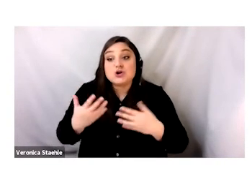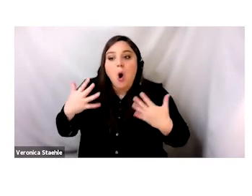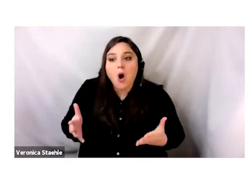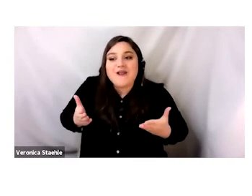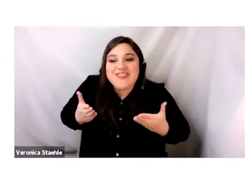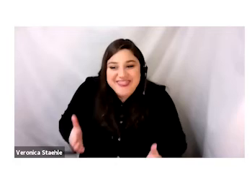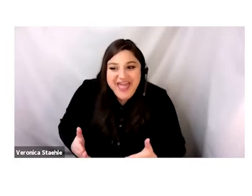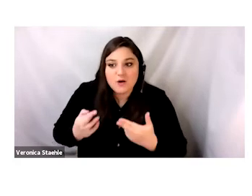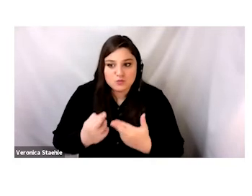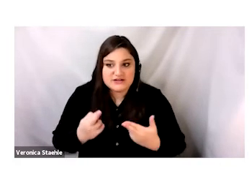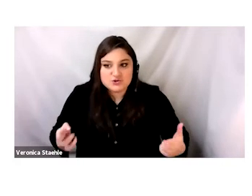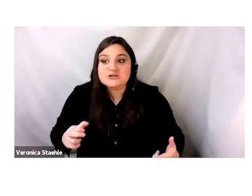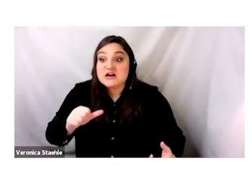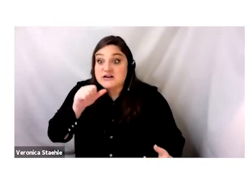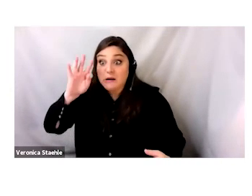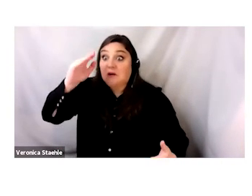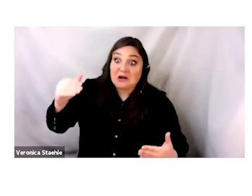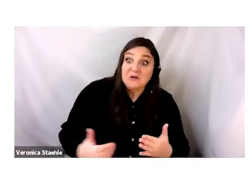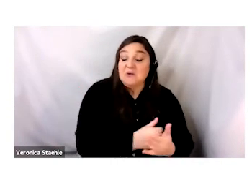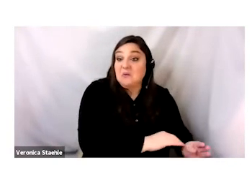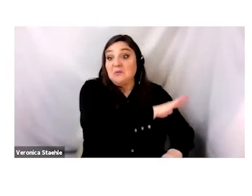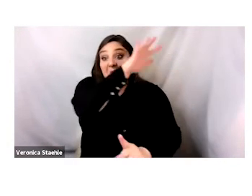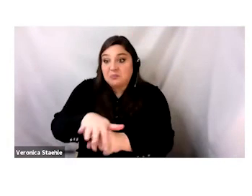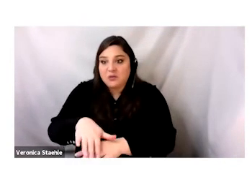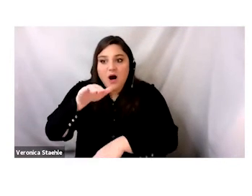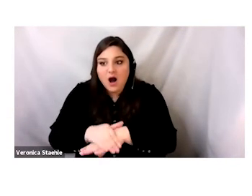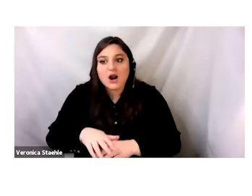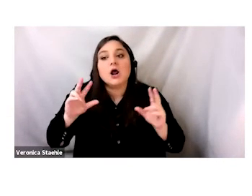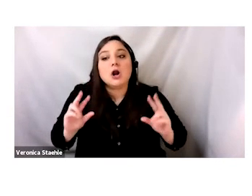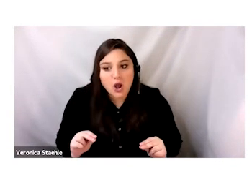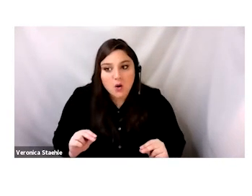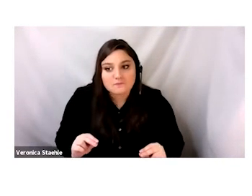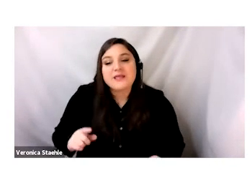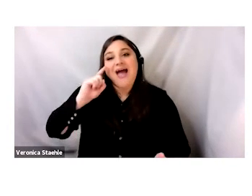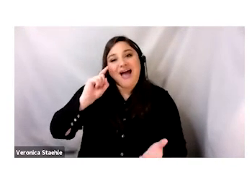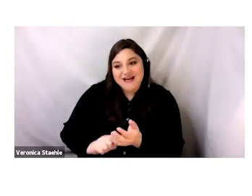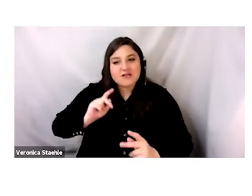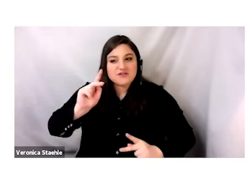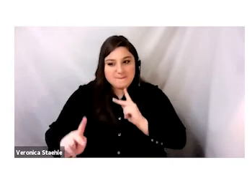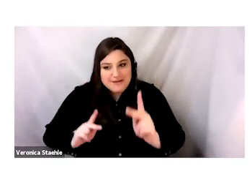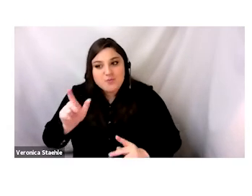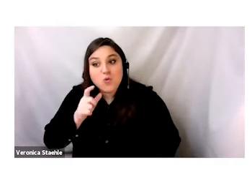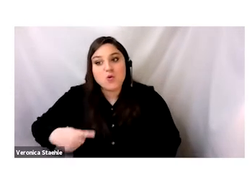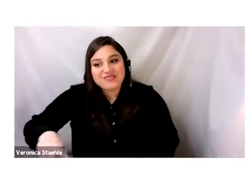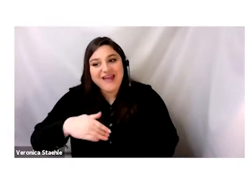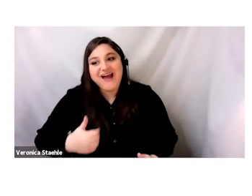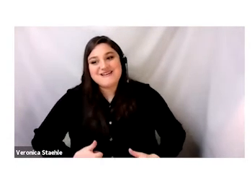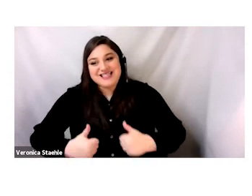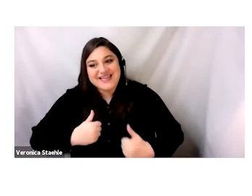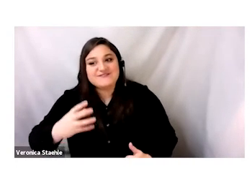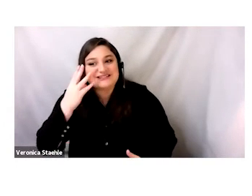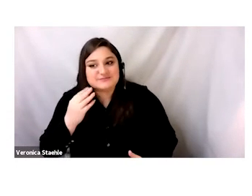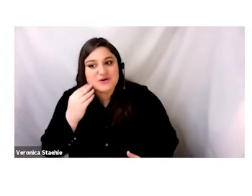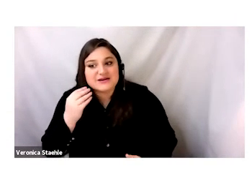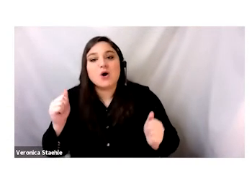But the important thing to note here is that you have the lived experience with the actual inequity that you're looking to